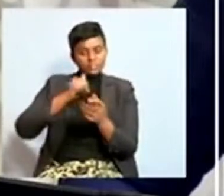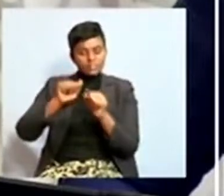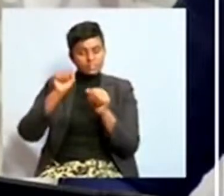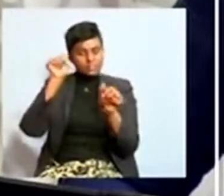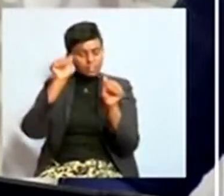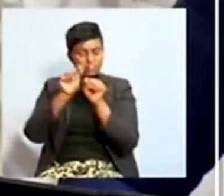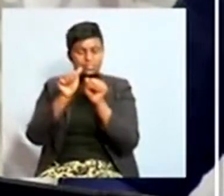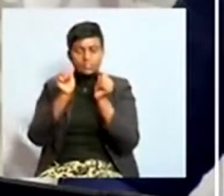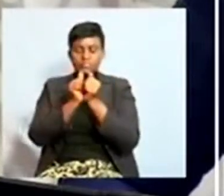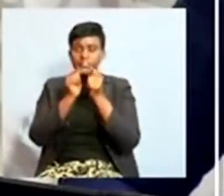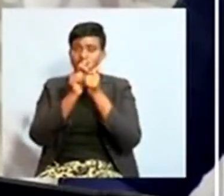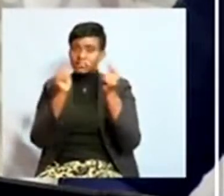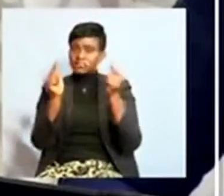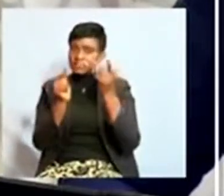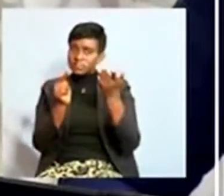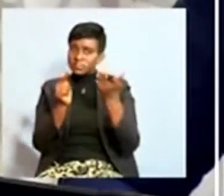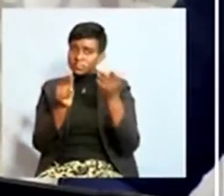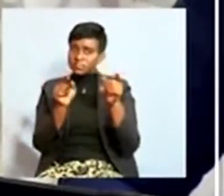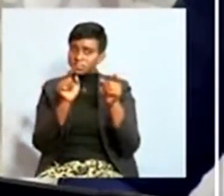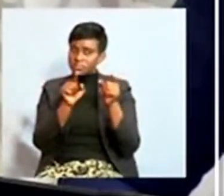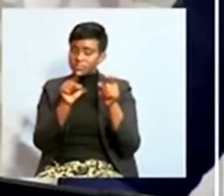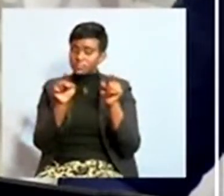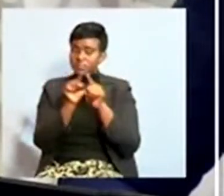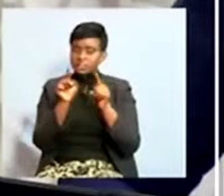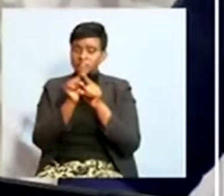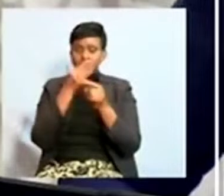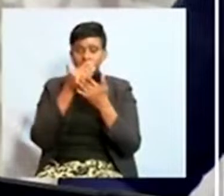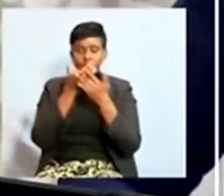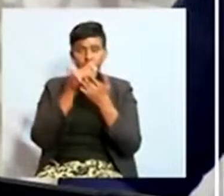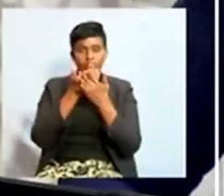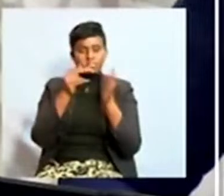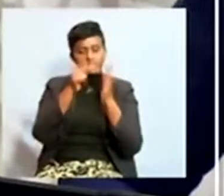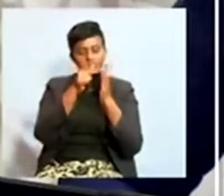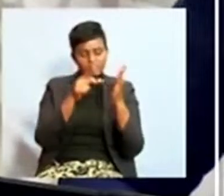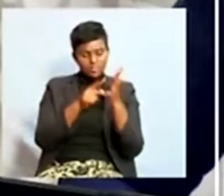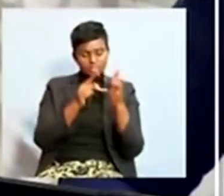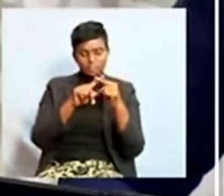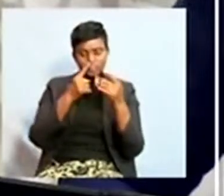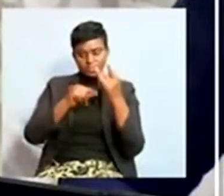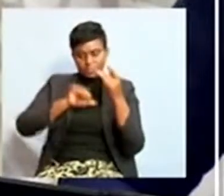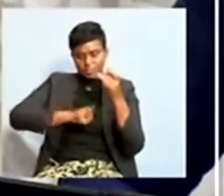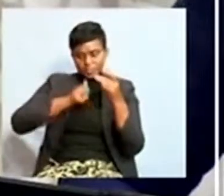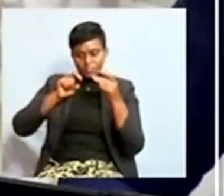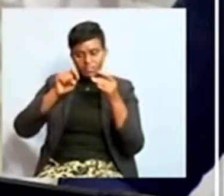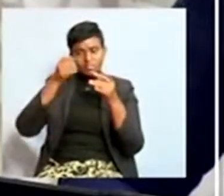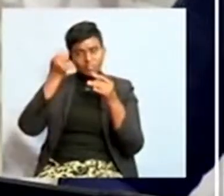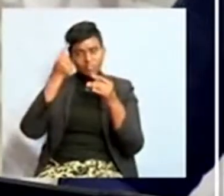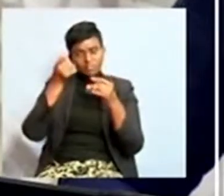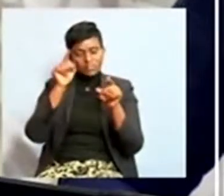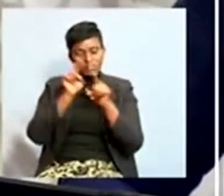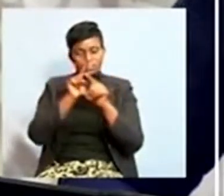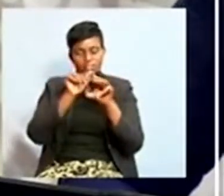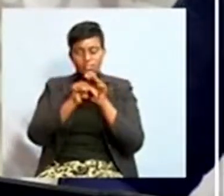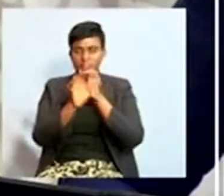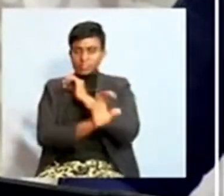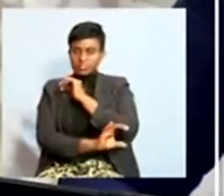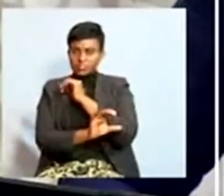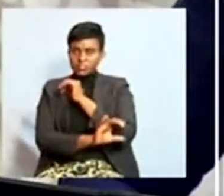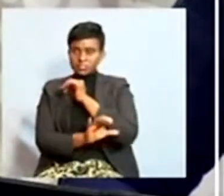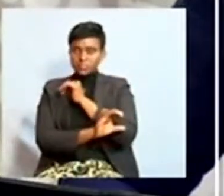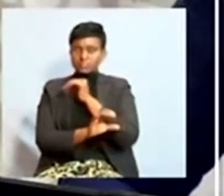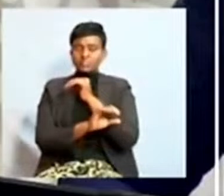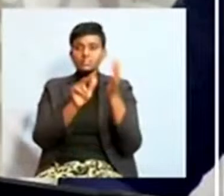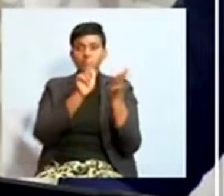broad principles of the treaty, the broad principles, but we also need to understand the cost to the country of